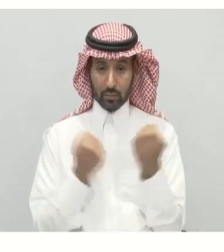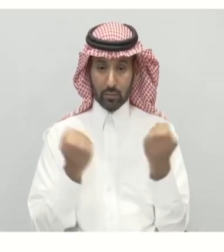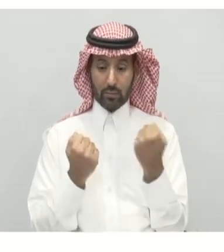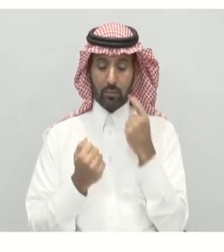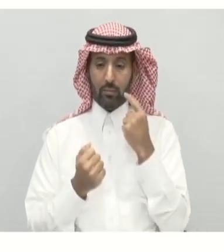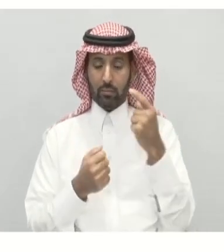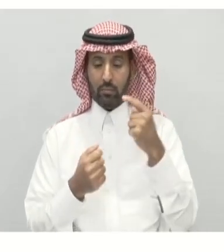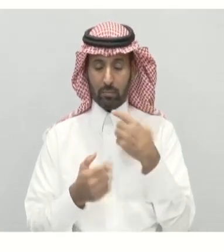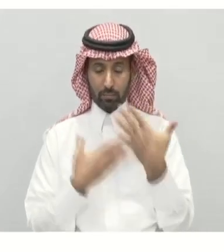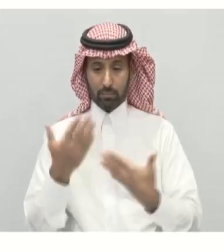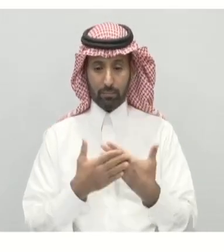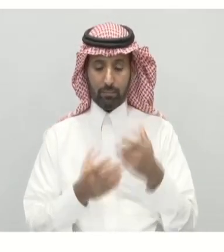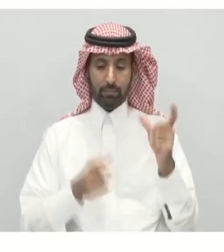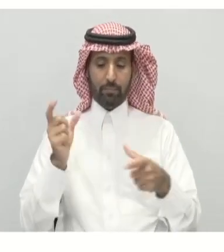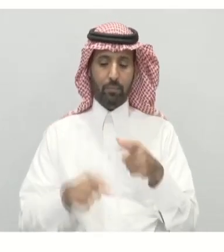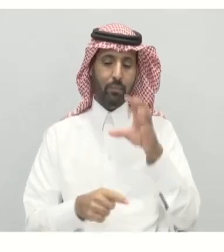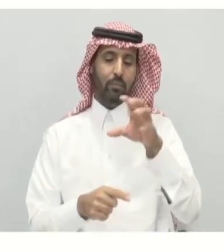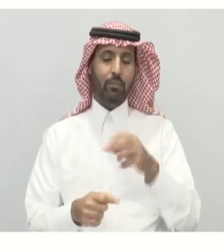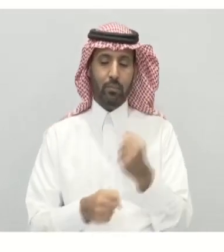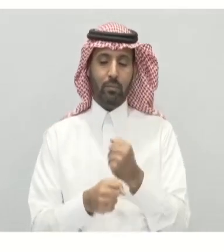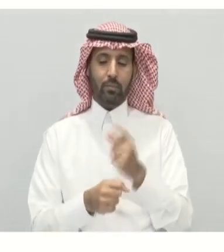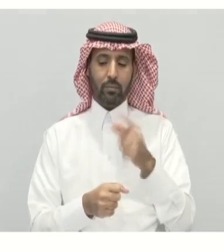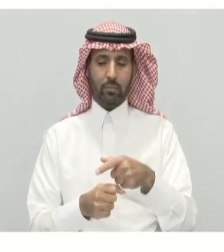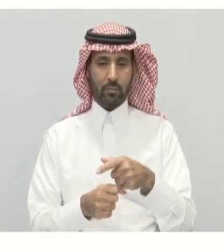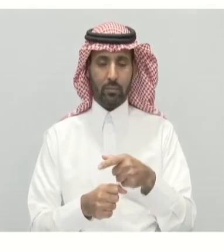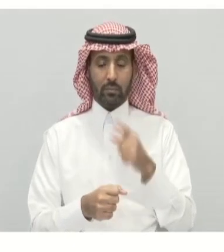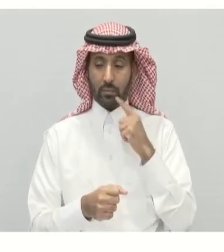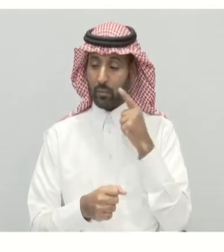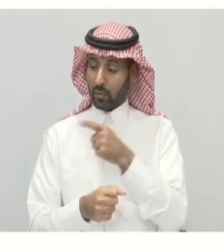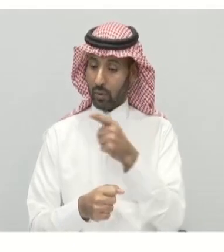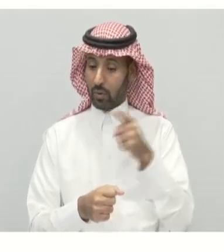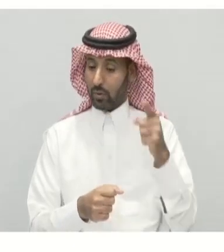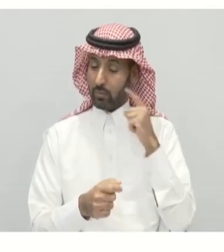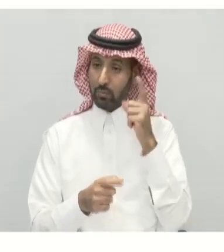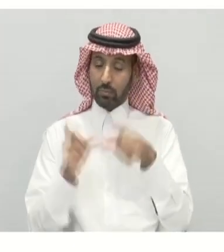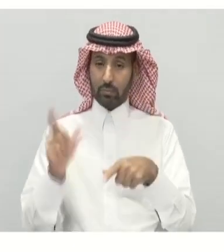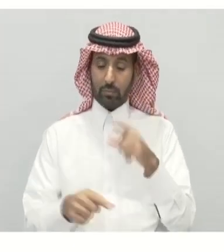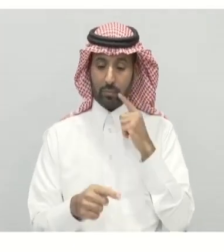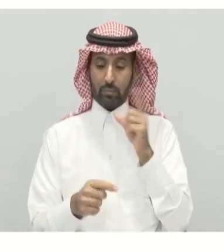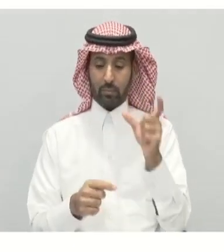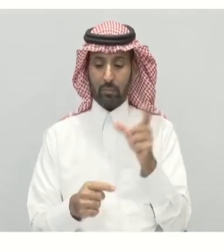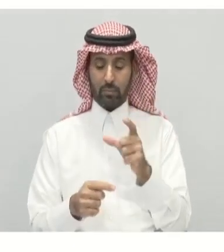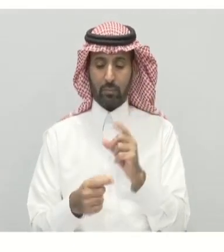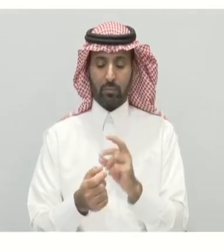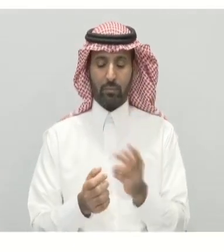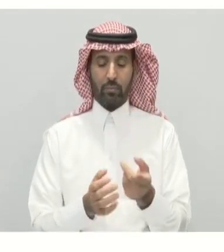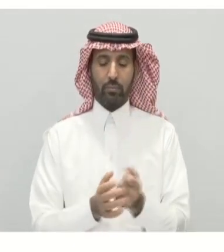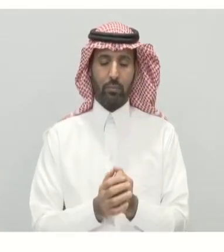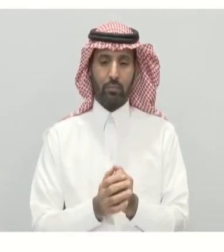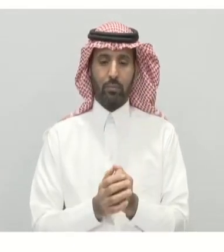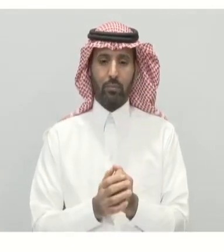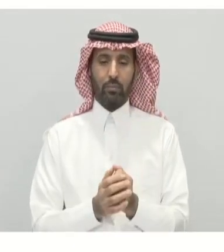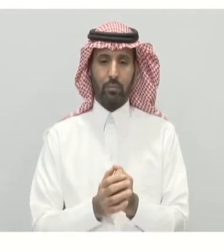the correct two or three word verb. Put the pronoun object in the correct